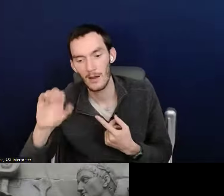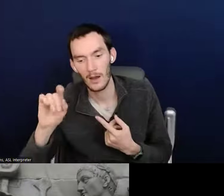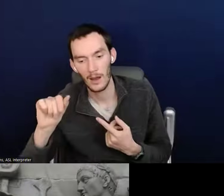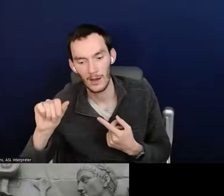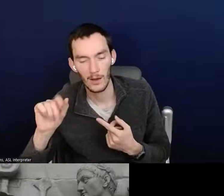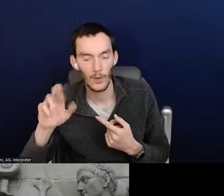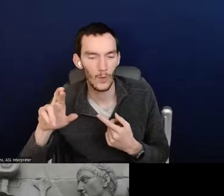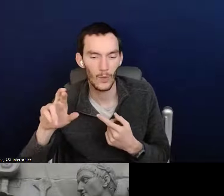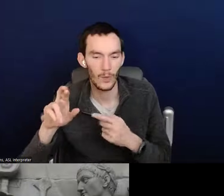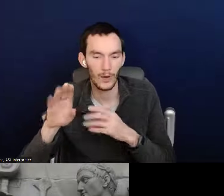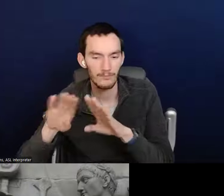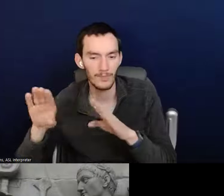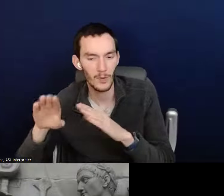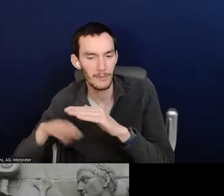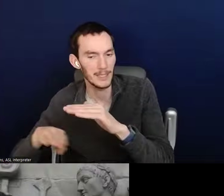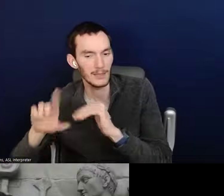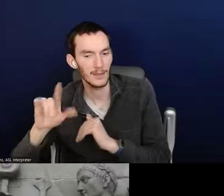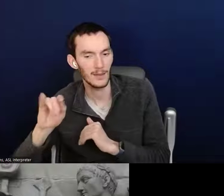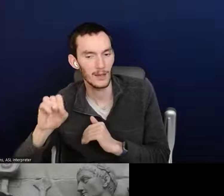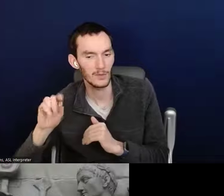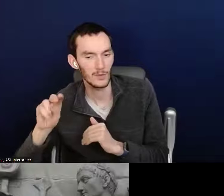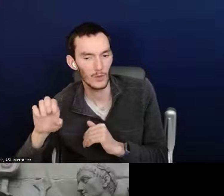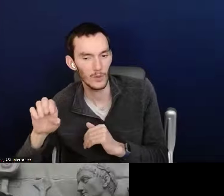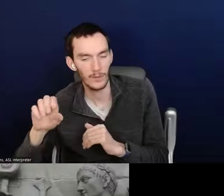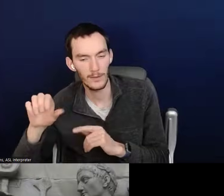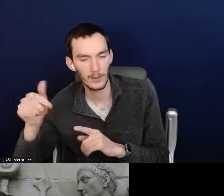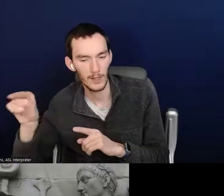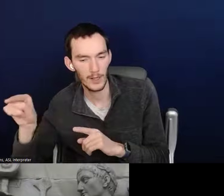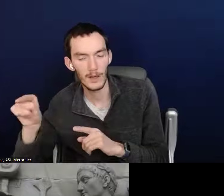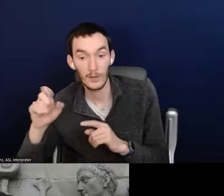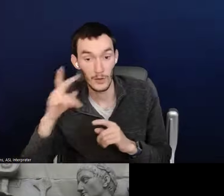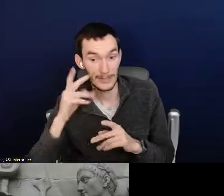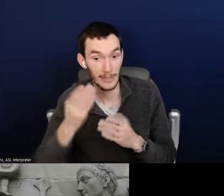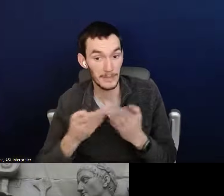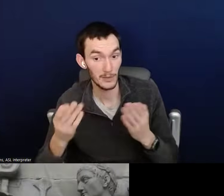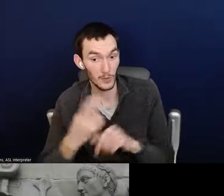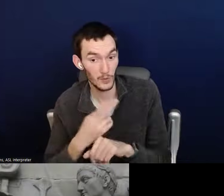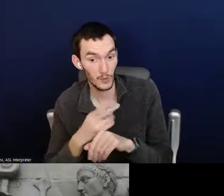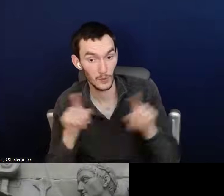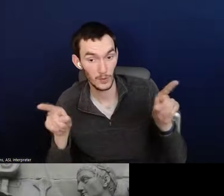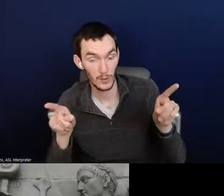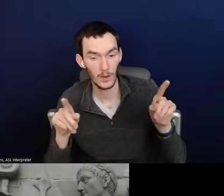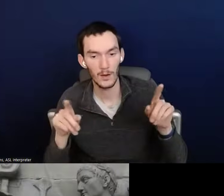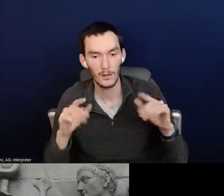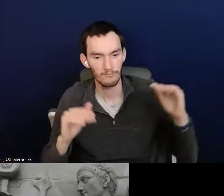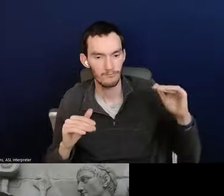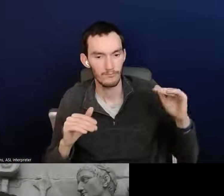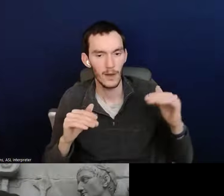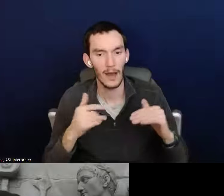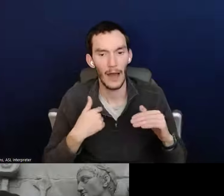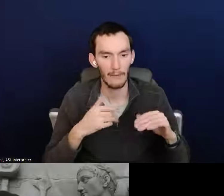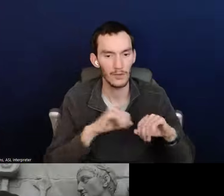just basic limestone, which is done elsewhere. So you can see in the material use that there are, in fact,